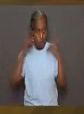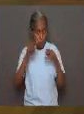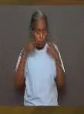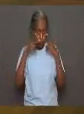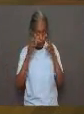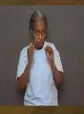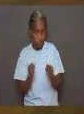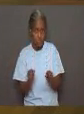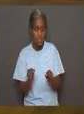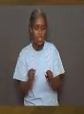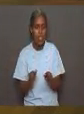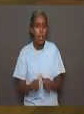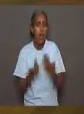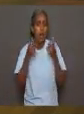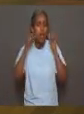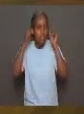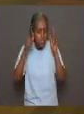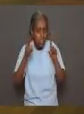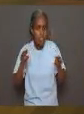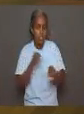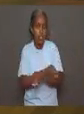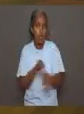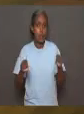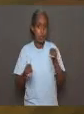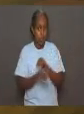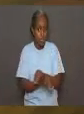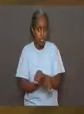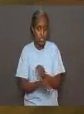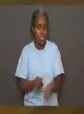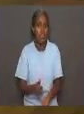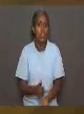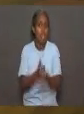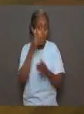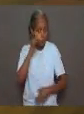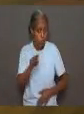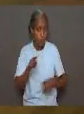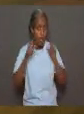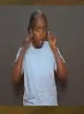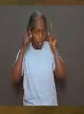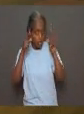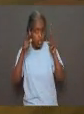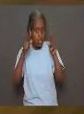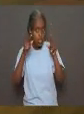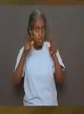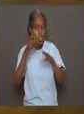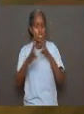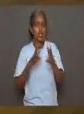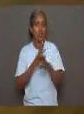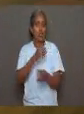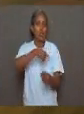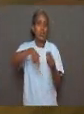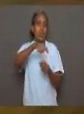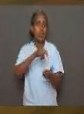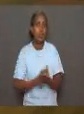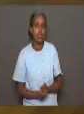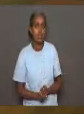I hope you can see how understanding permutations can help you understand the world around